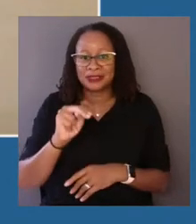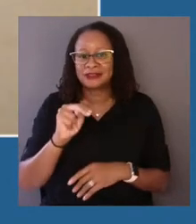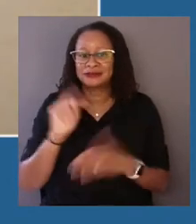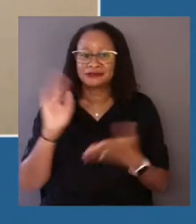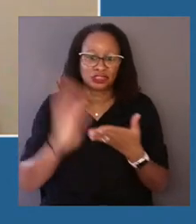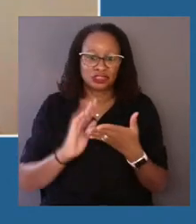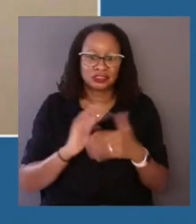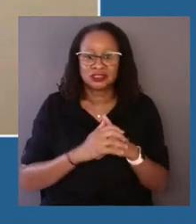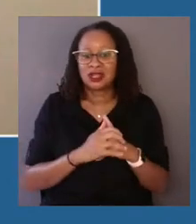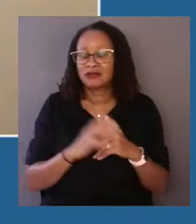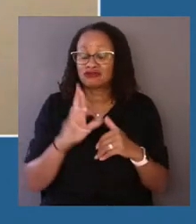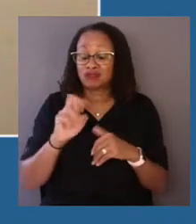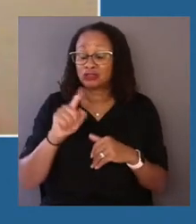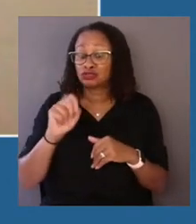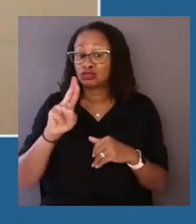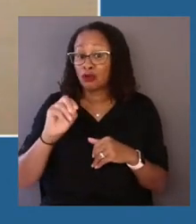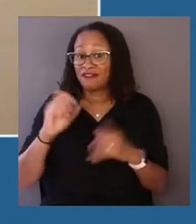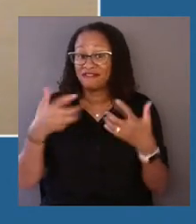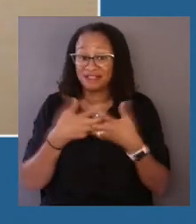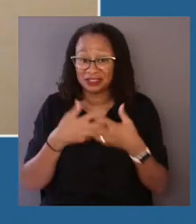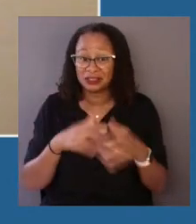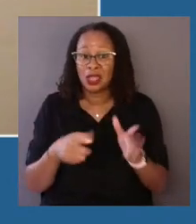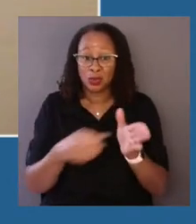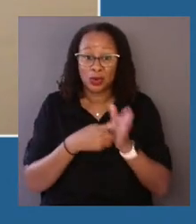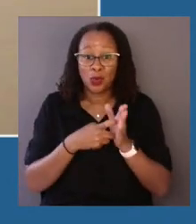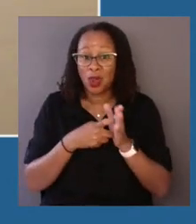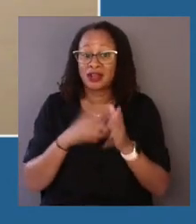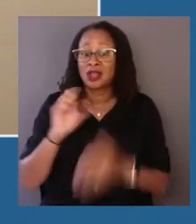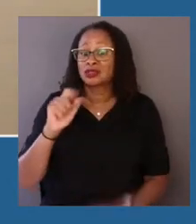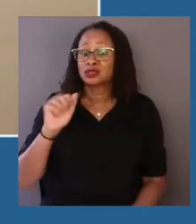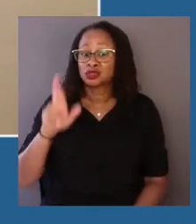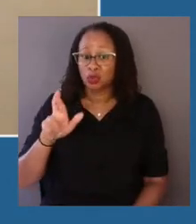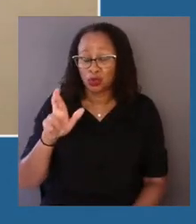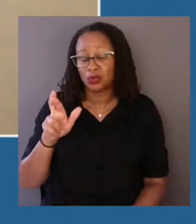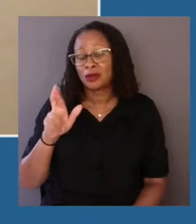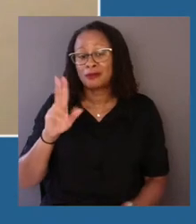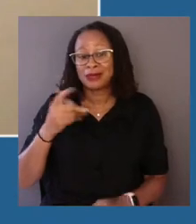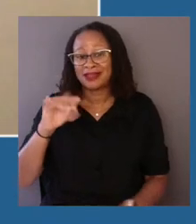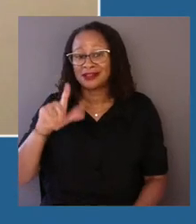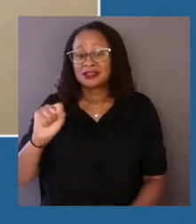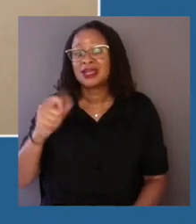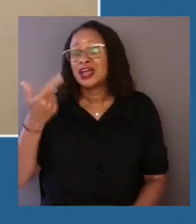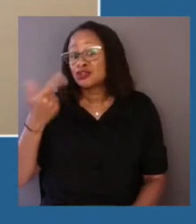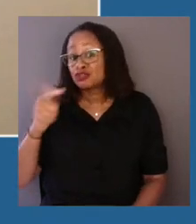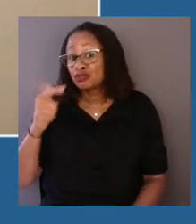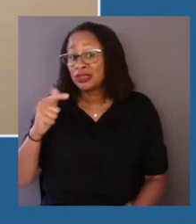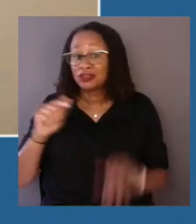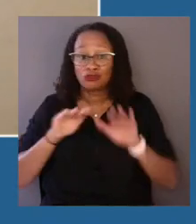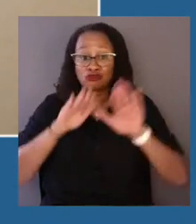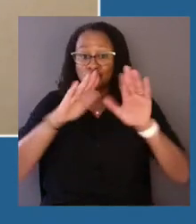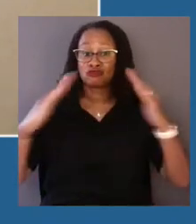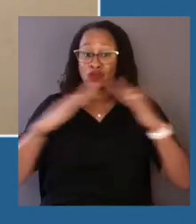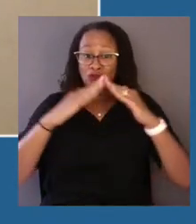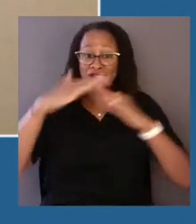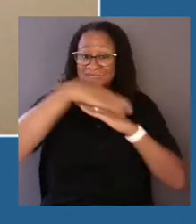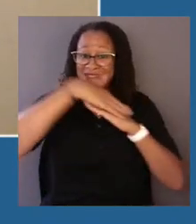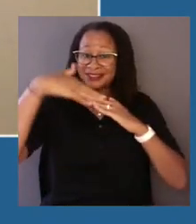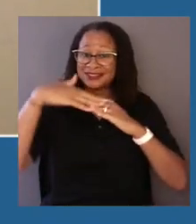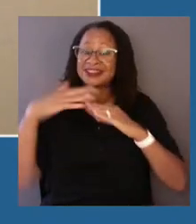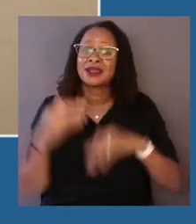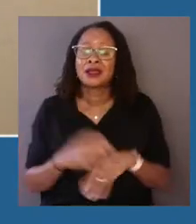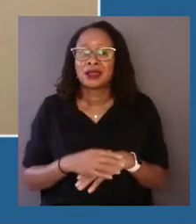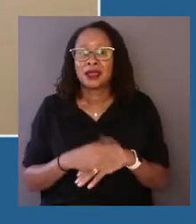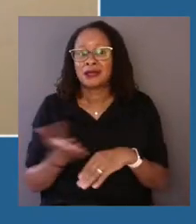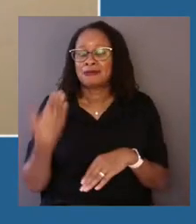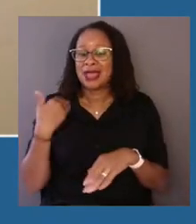buildings. We've required solar panels, cool roofs, and green roofs on new buildings. We have passed policy to enable the financing